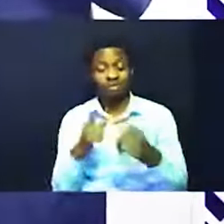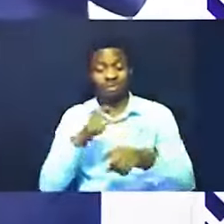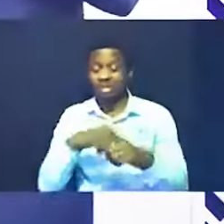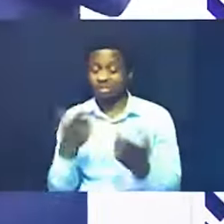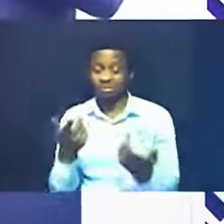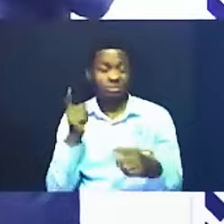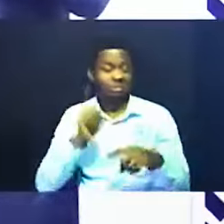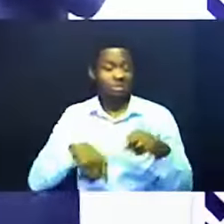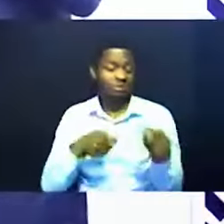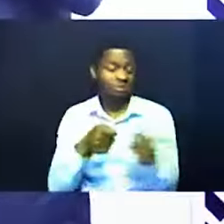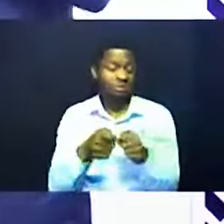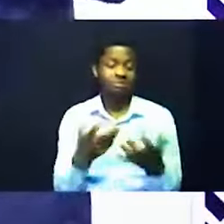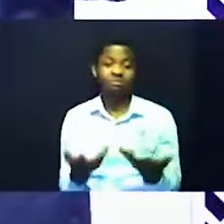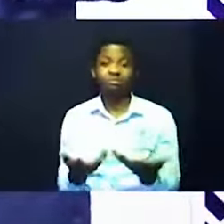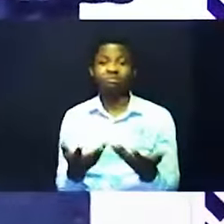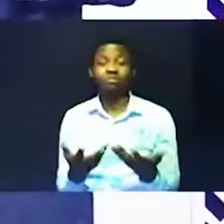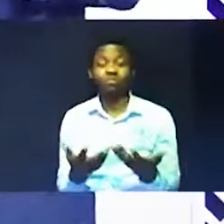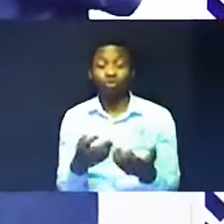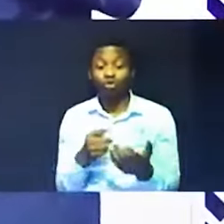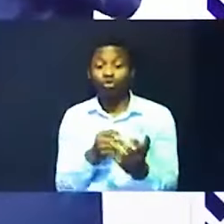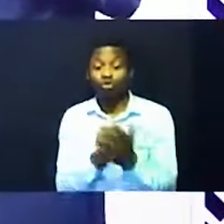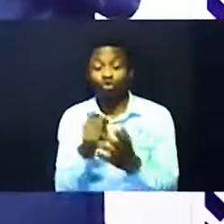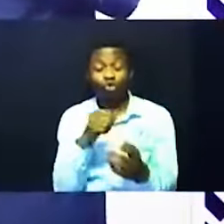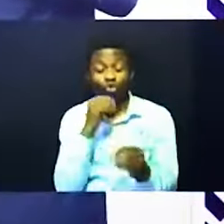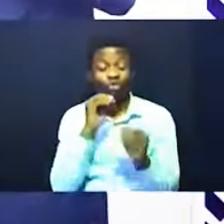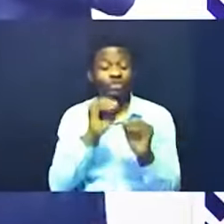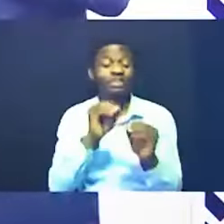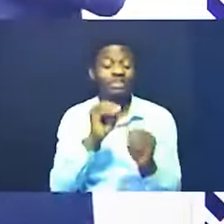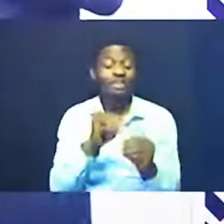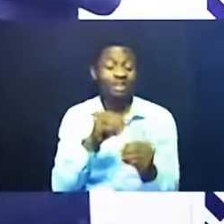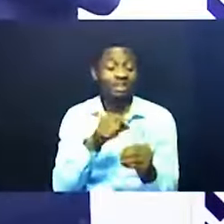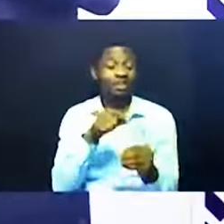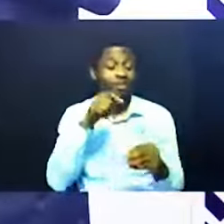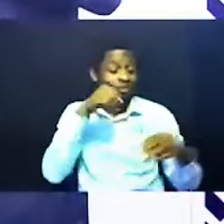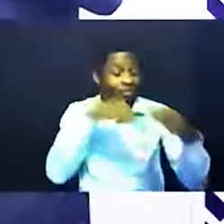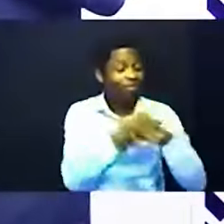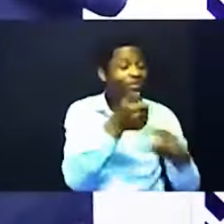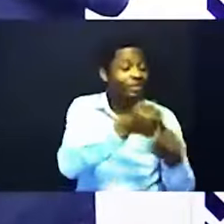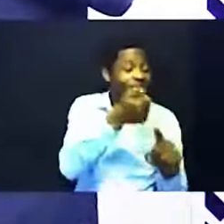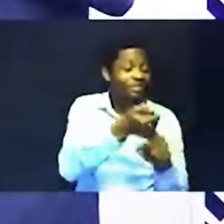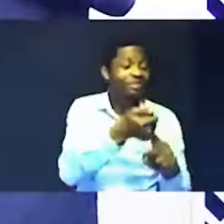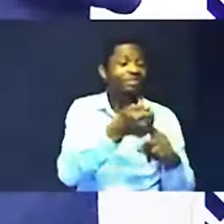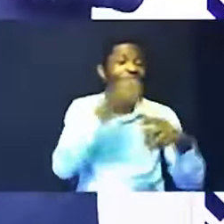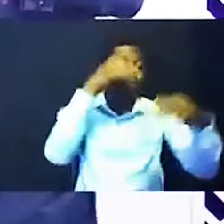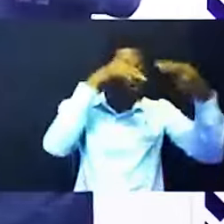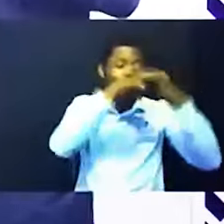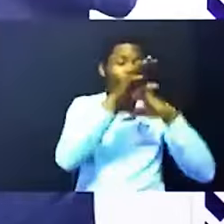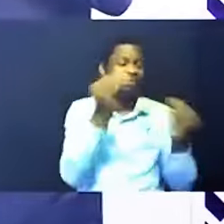even though you are not taught to score your own self you sometimes you still